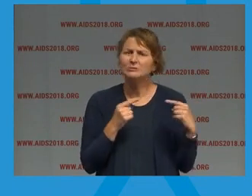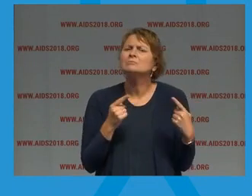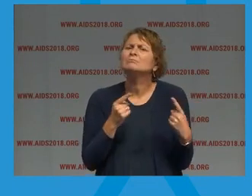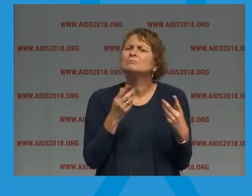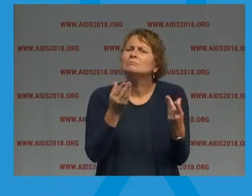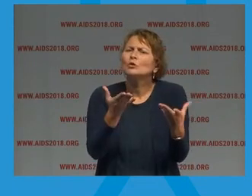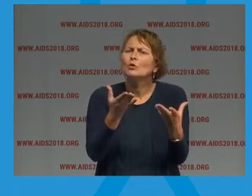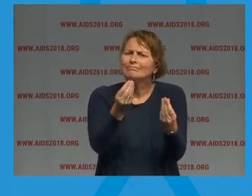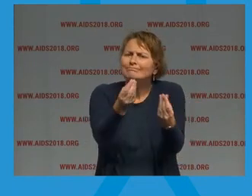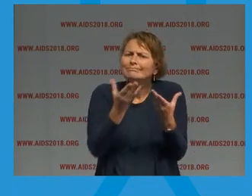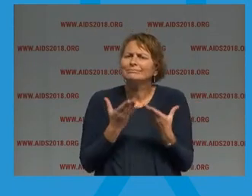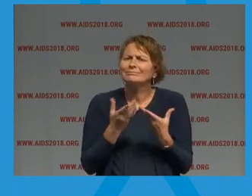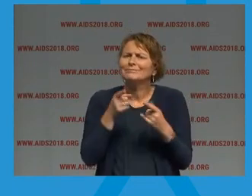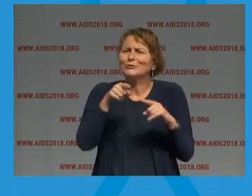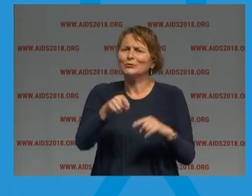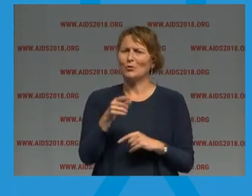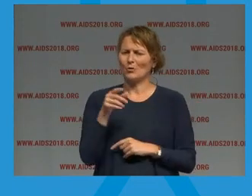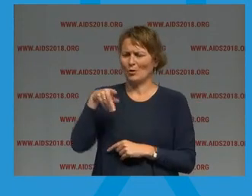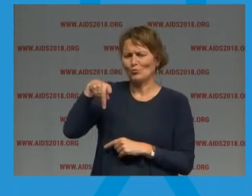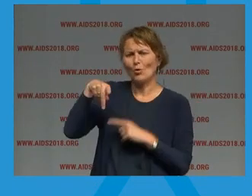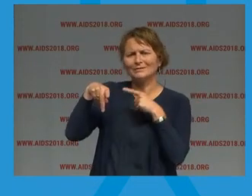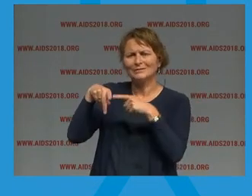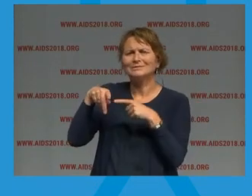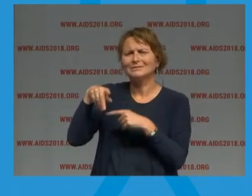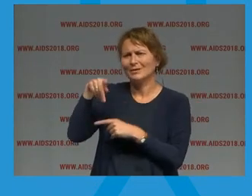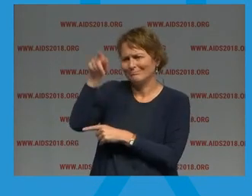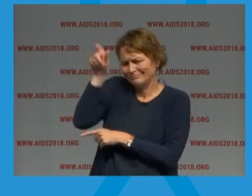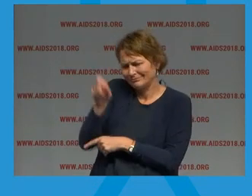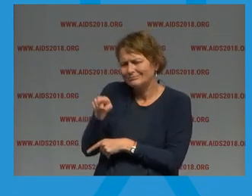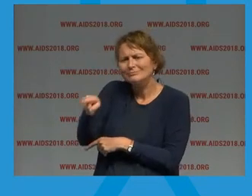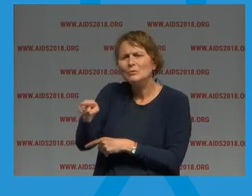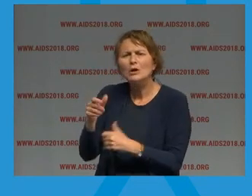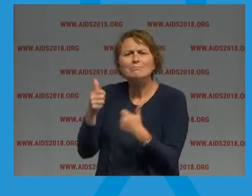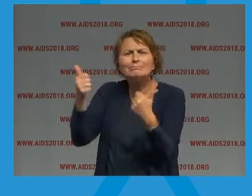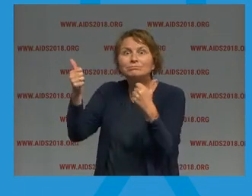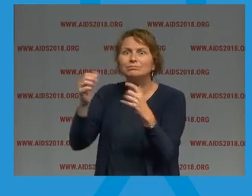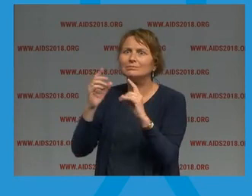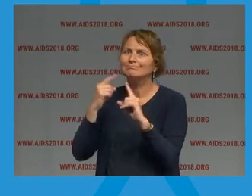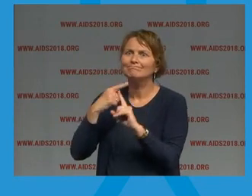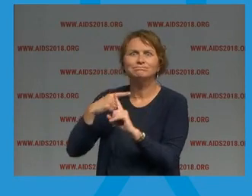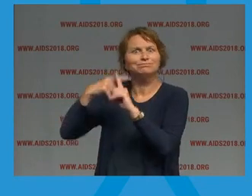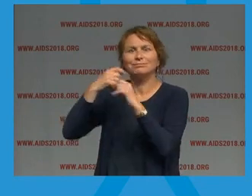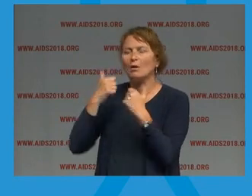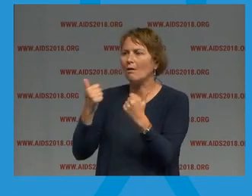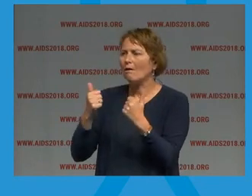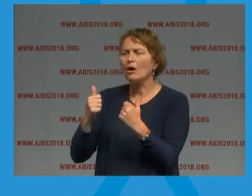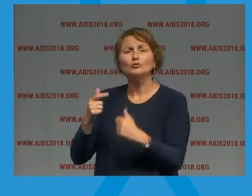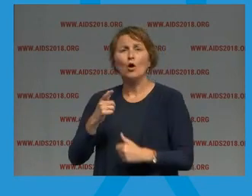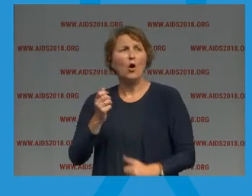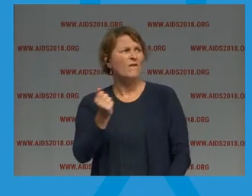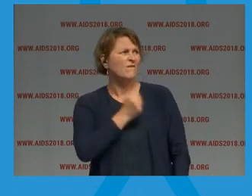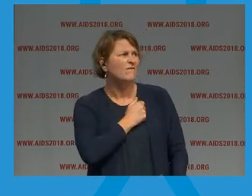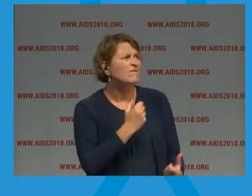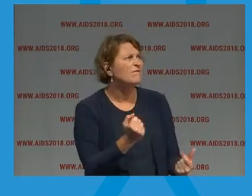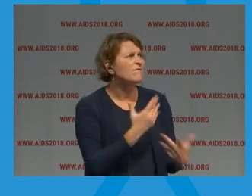were the qualities in Prudence that made her so fearless and that you admired?